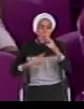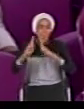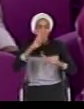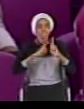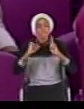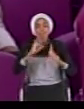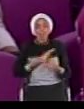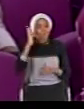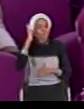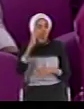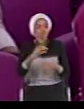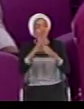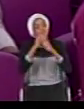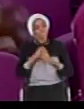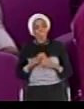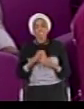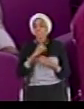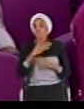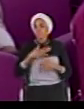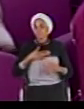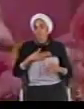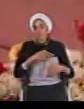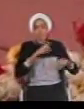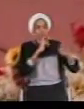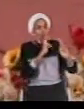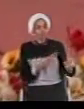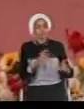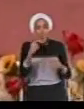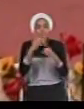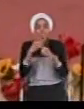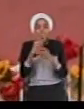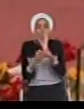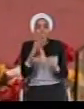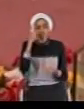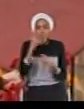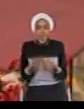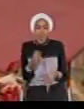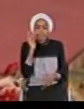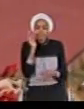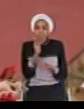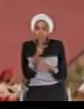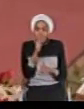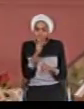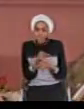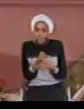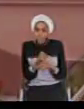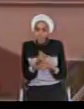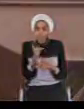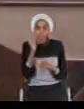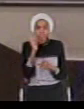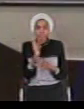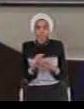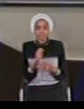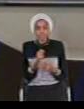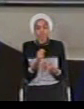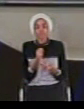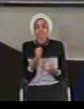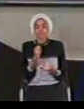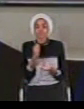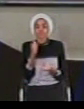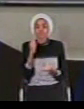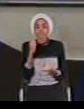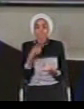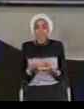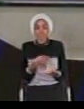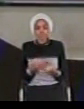reward. You receive in Jesus' name. Preserve the gospel. Let it